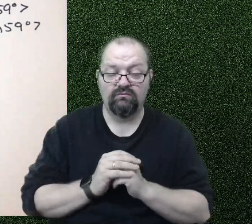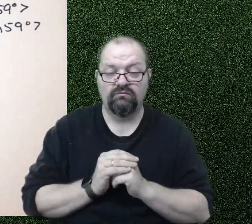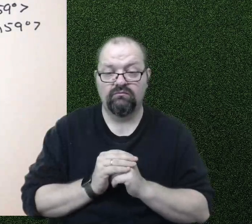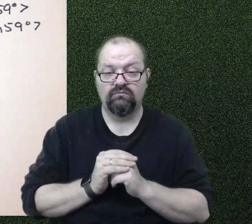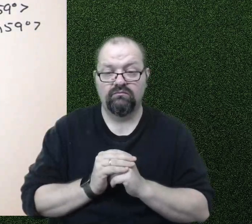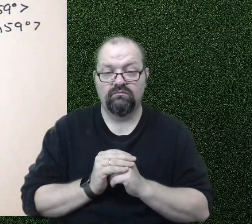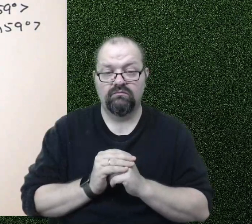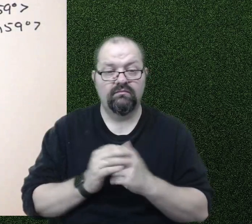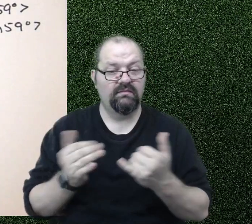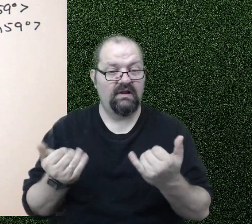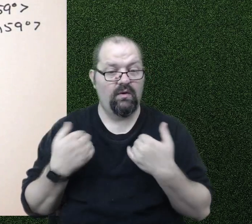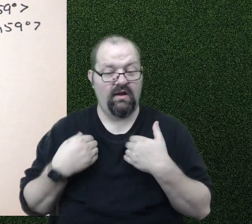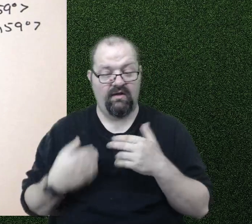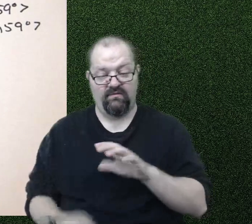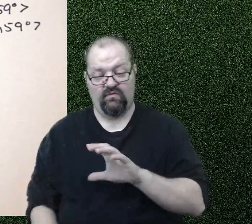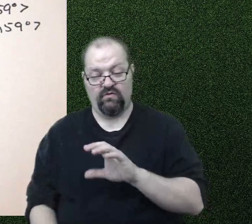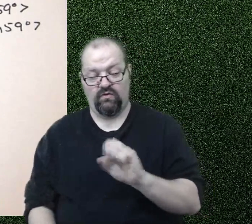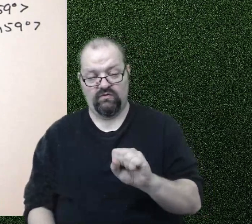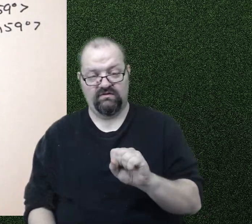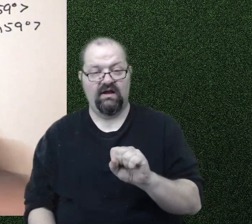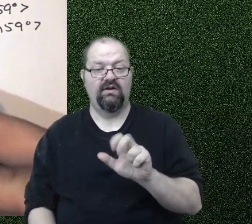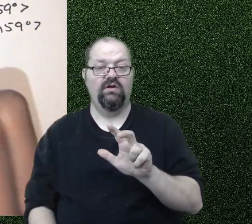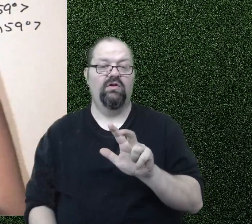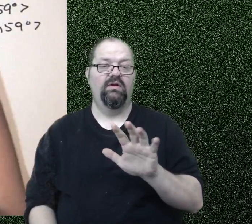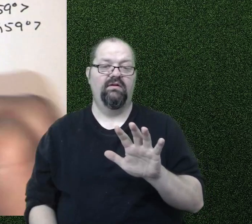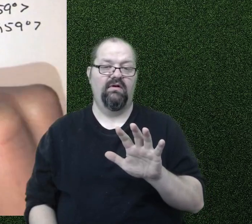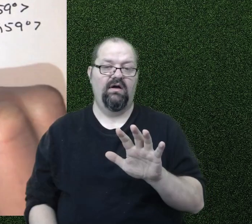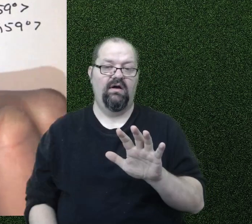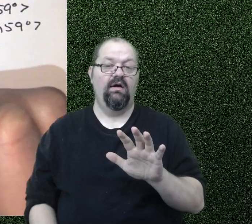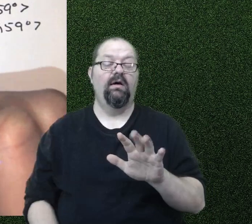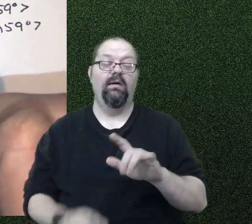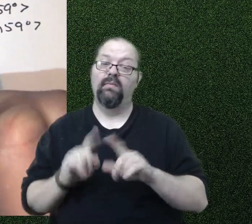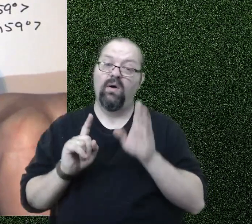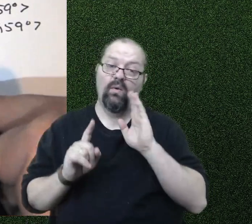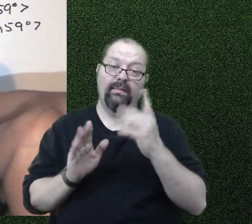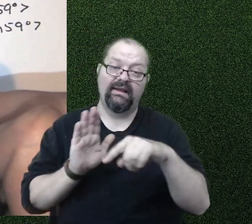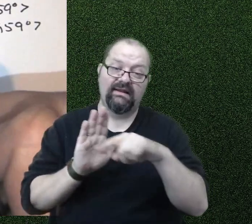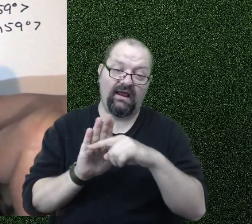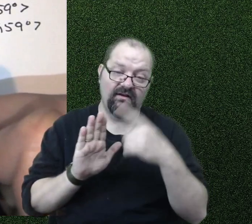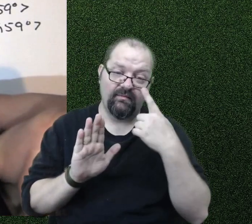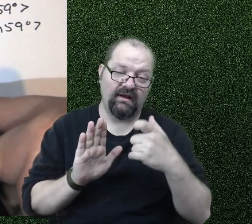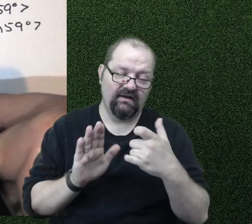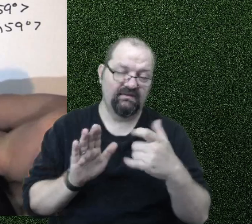We had a cosine of 35, but it was negative because it was going in the negative x direction, right?